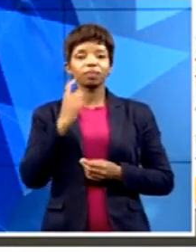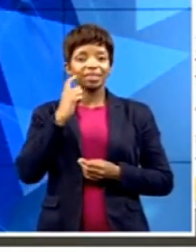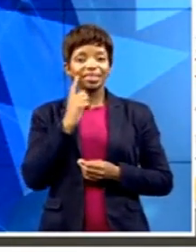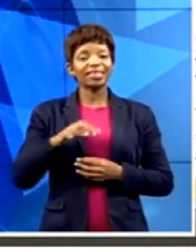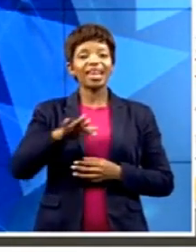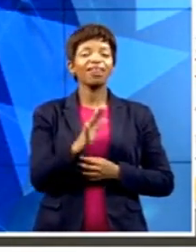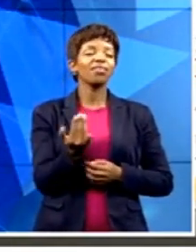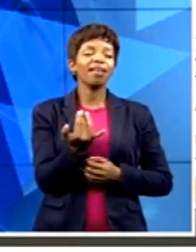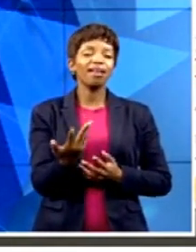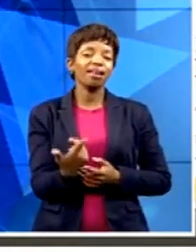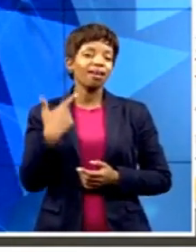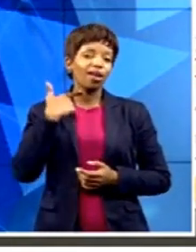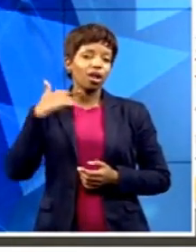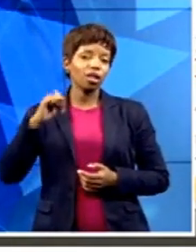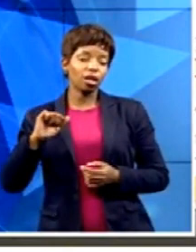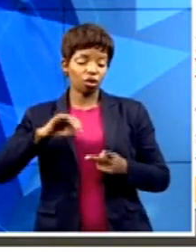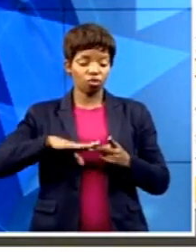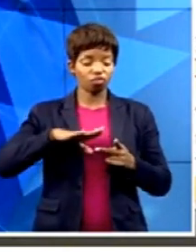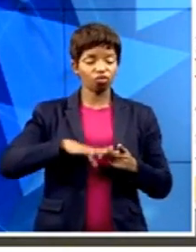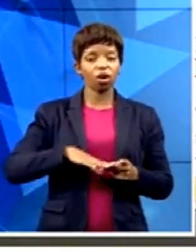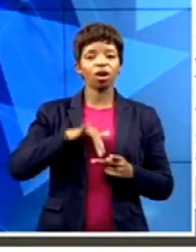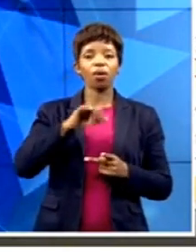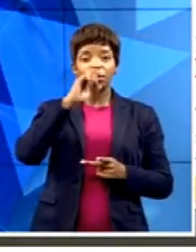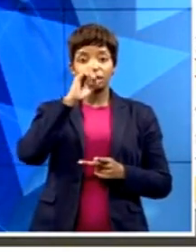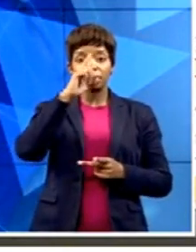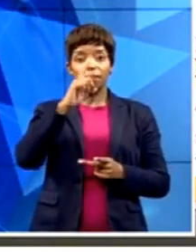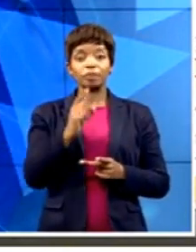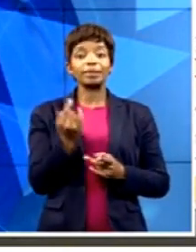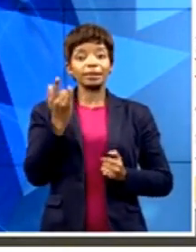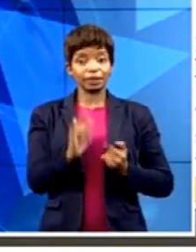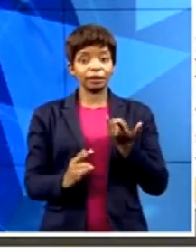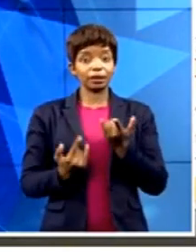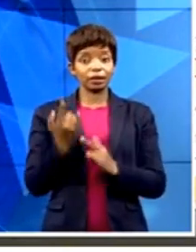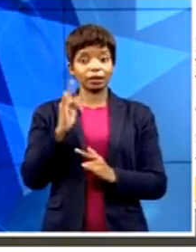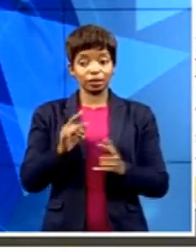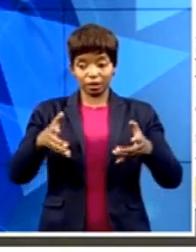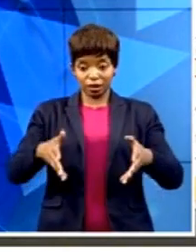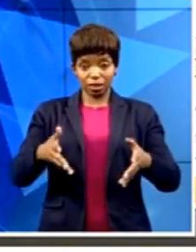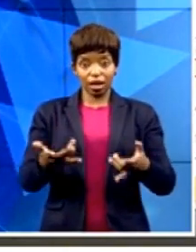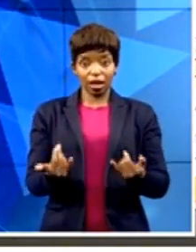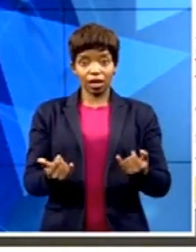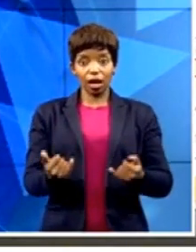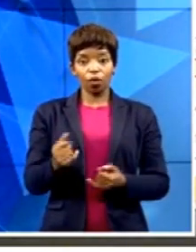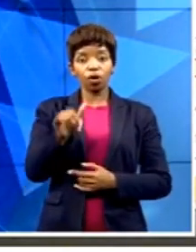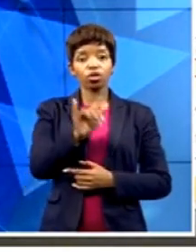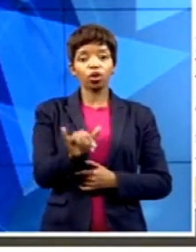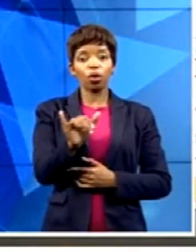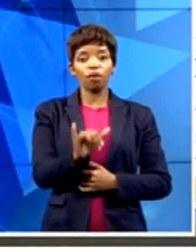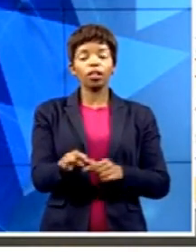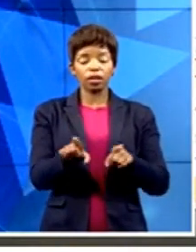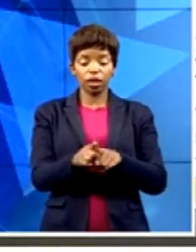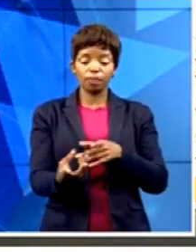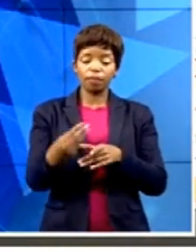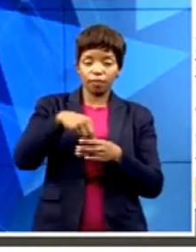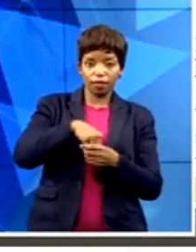suburbs. They said the inner city was one of those areas, which is where we are now in Yeoville. So the criteria is anyone right now that's feeling that